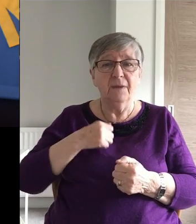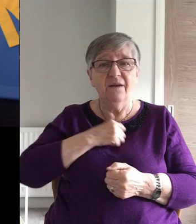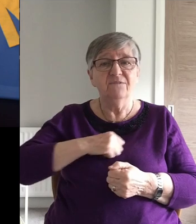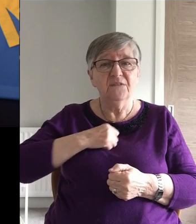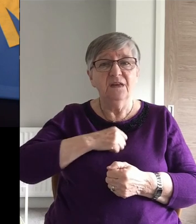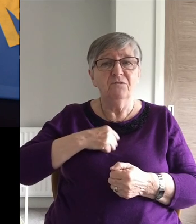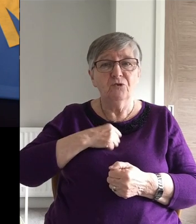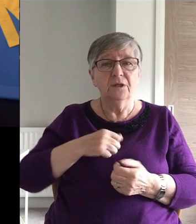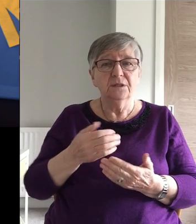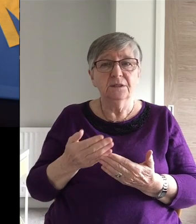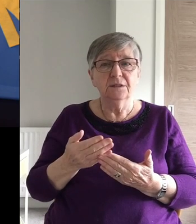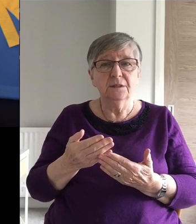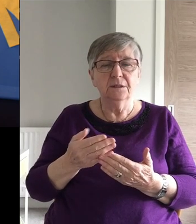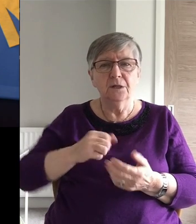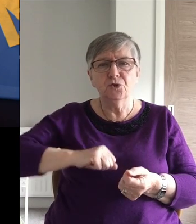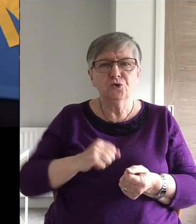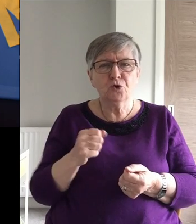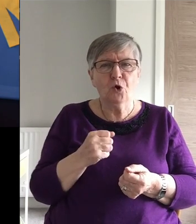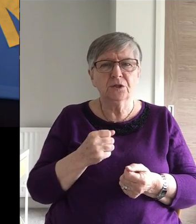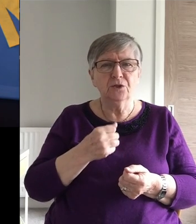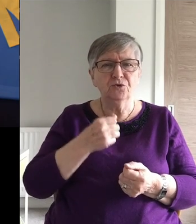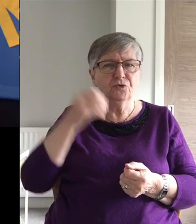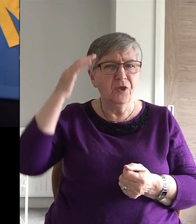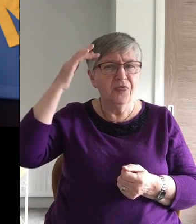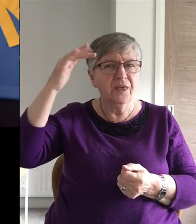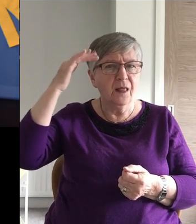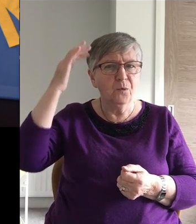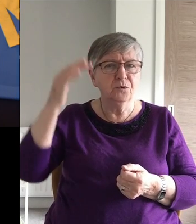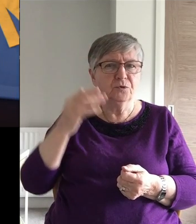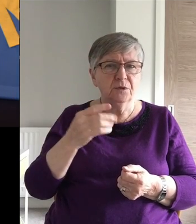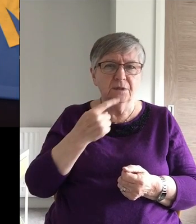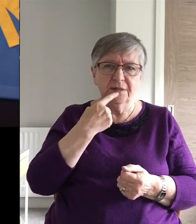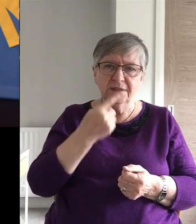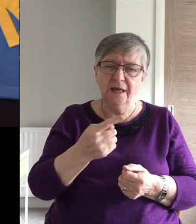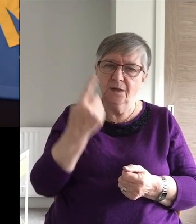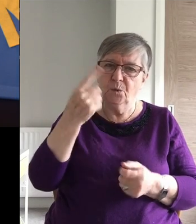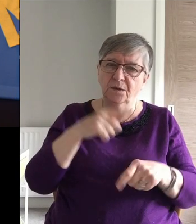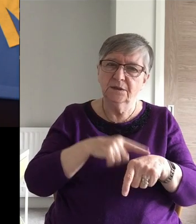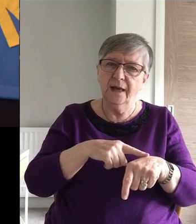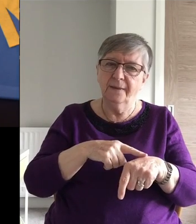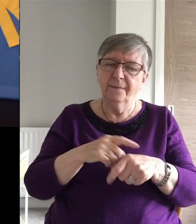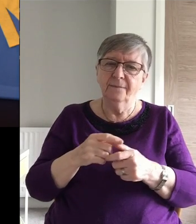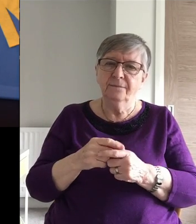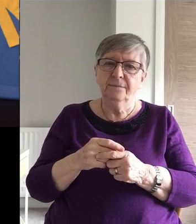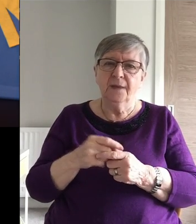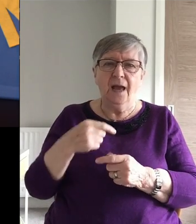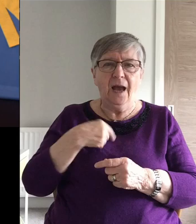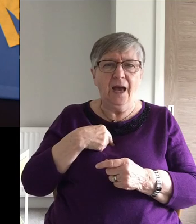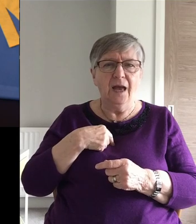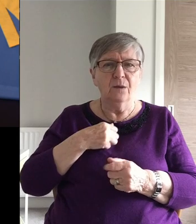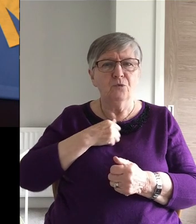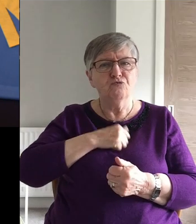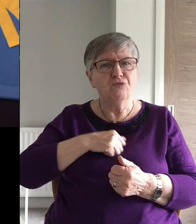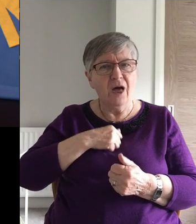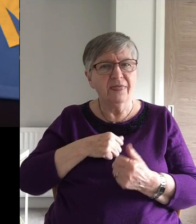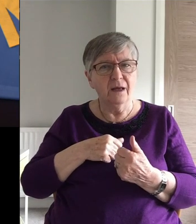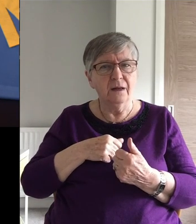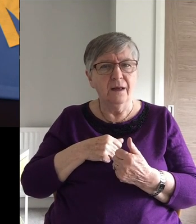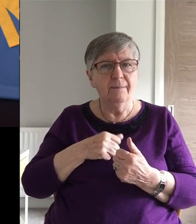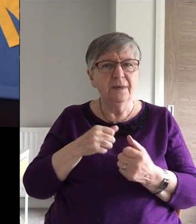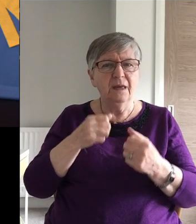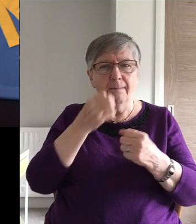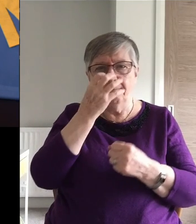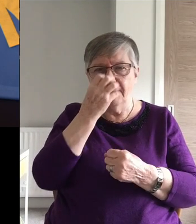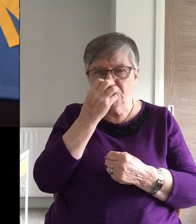My favourite Scottish theologian once said, "I would rather be miserable